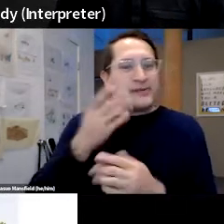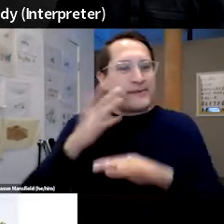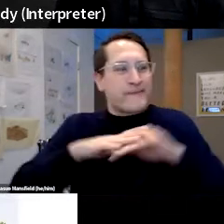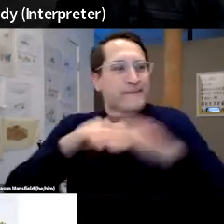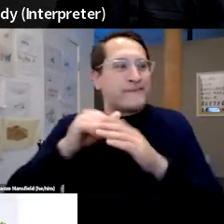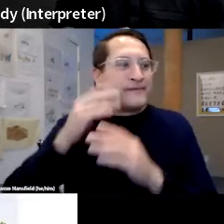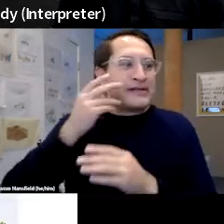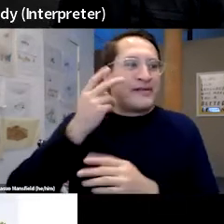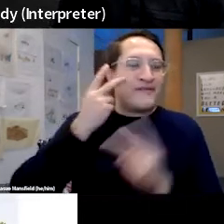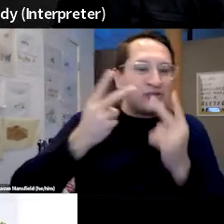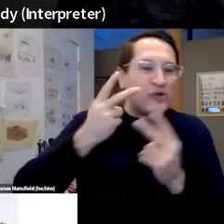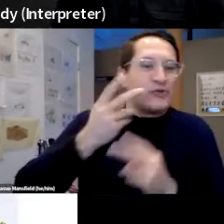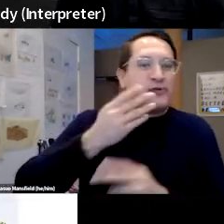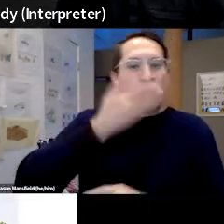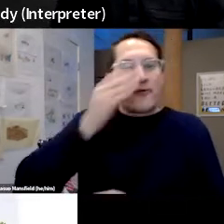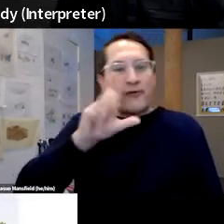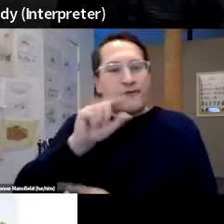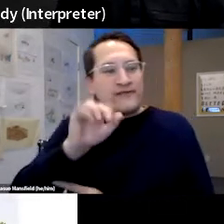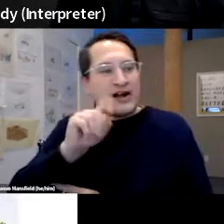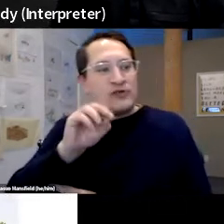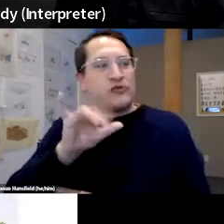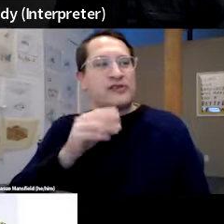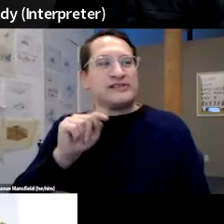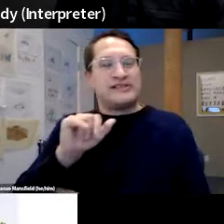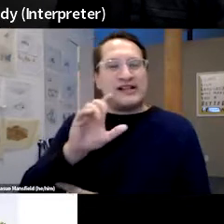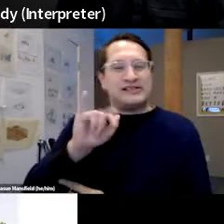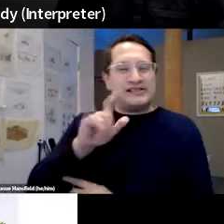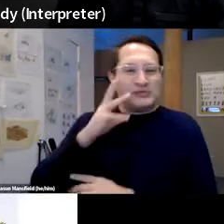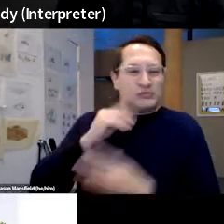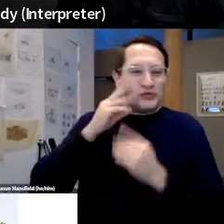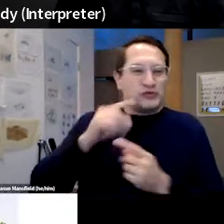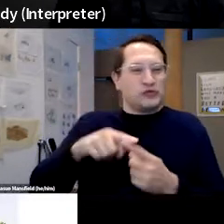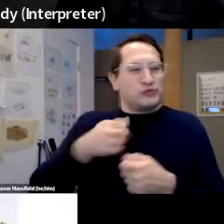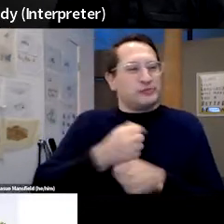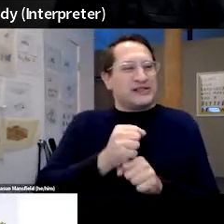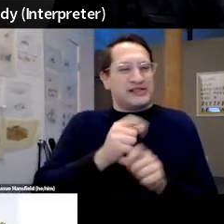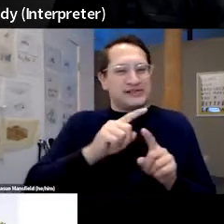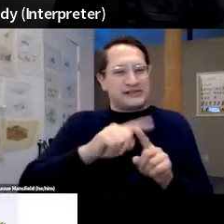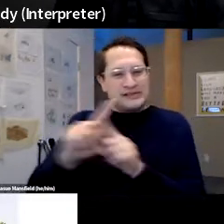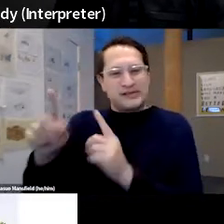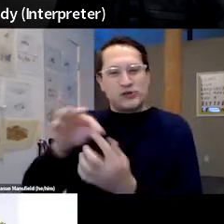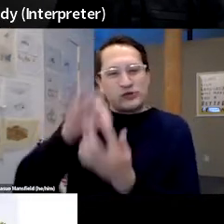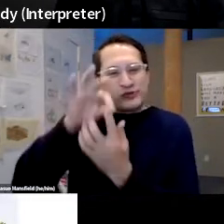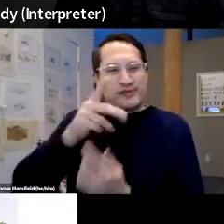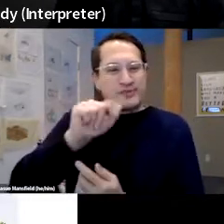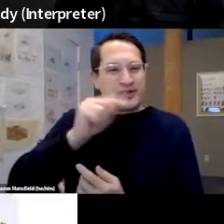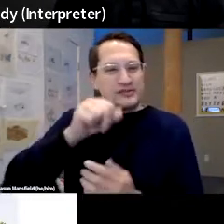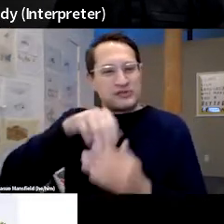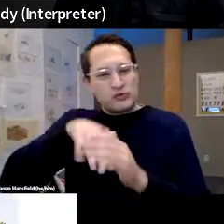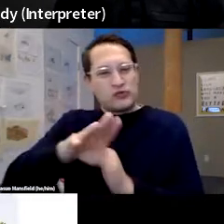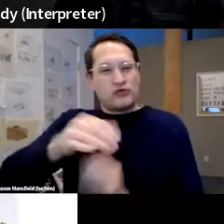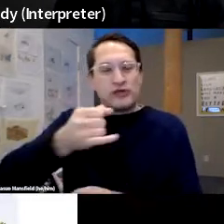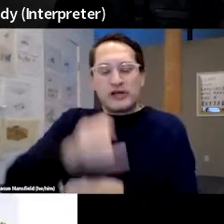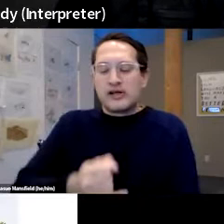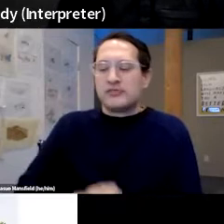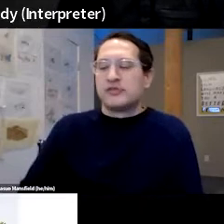multi-sensory choreography of overlapping visuals, olfactory, tactile experiences. We wanted to create a variety